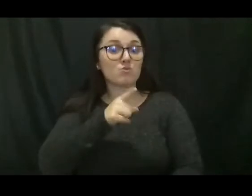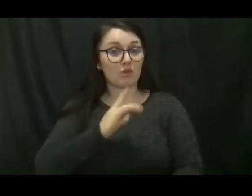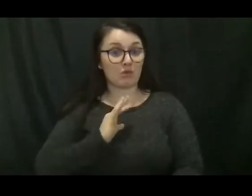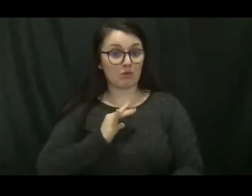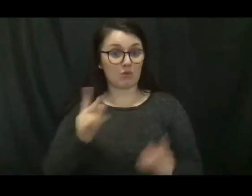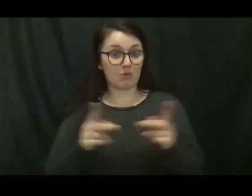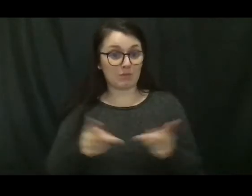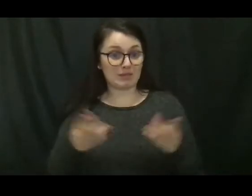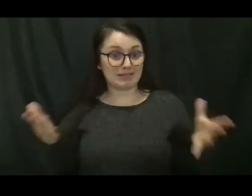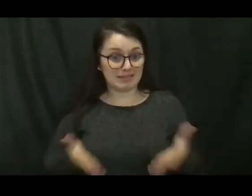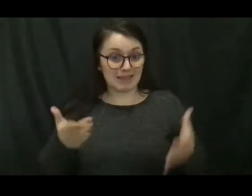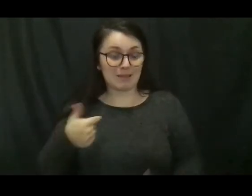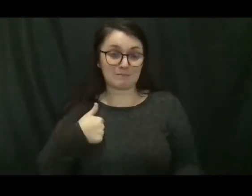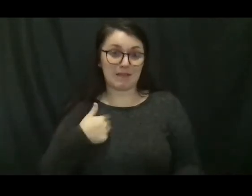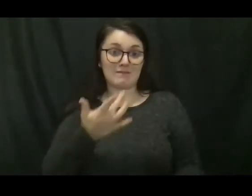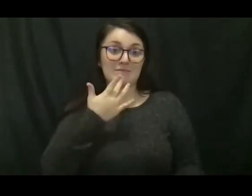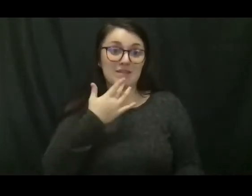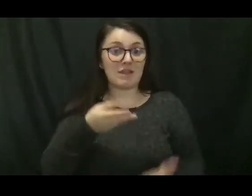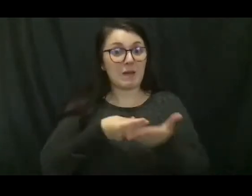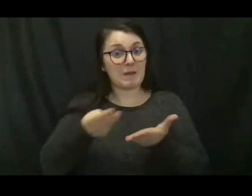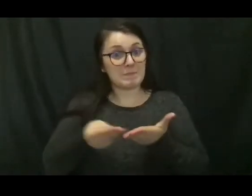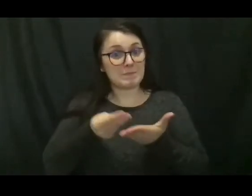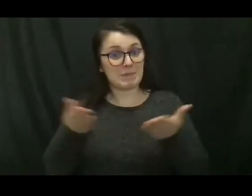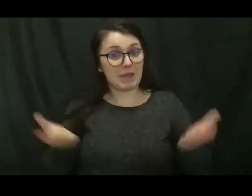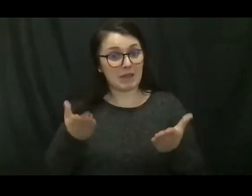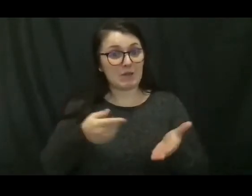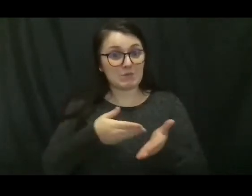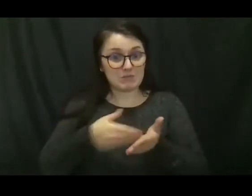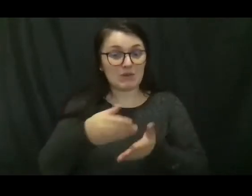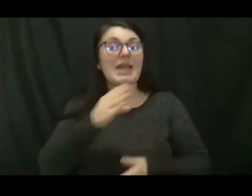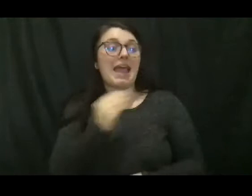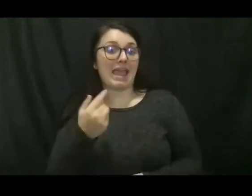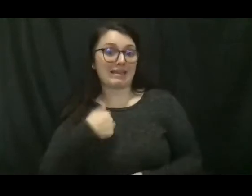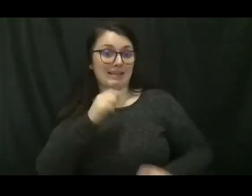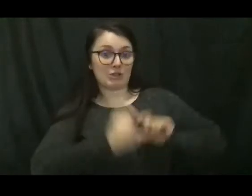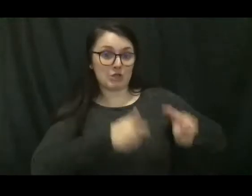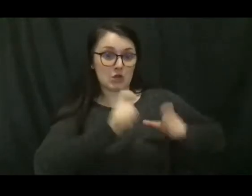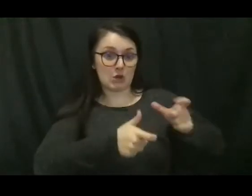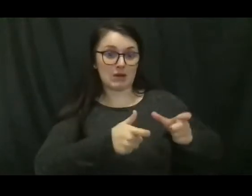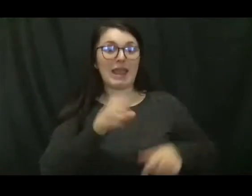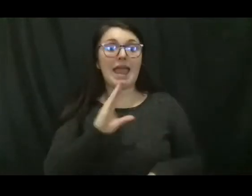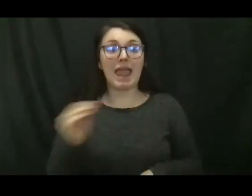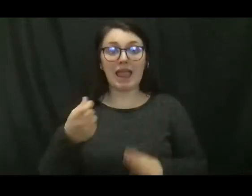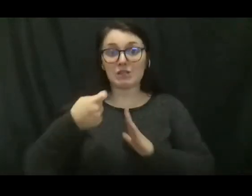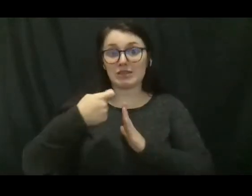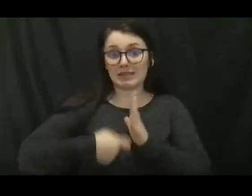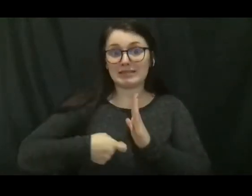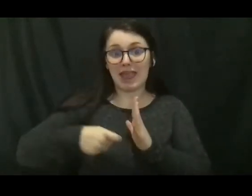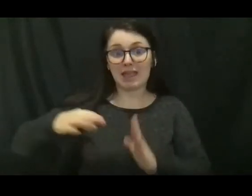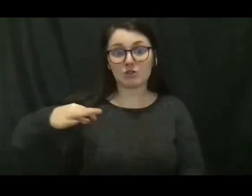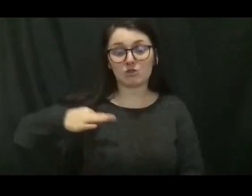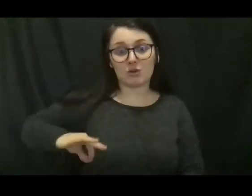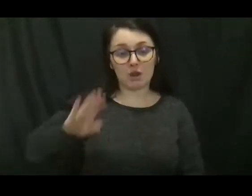And I buy things here regularly and I donate things here regularly too. And we get a tax like credit for it. So it's